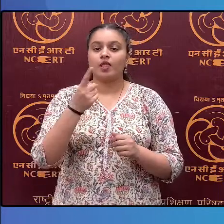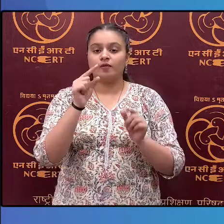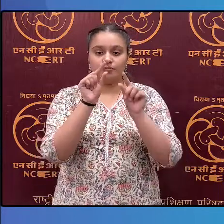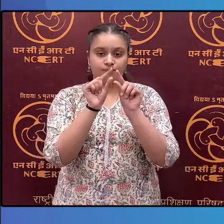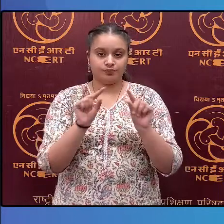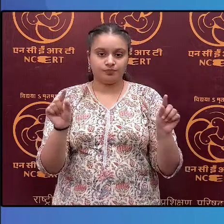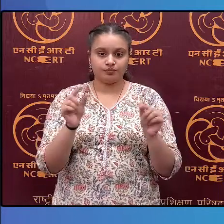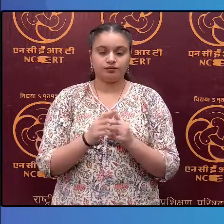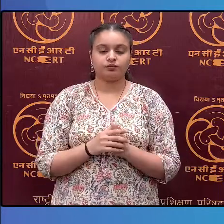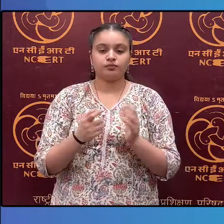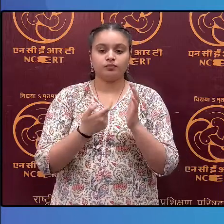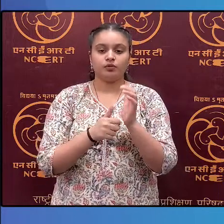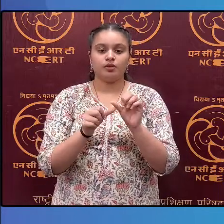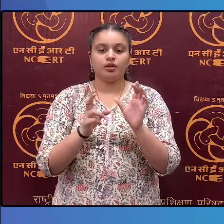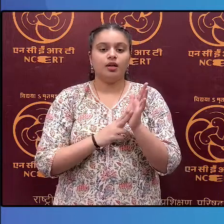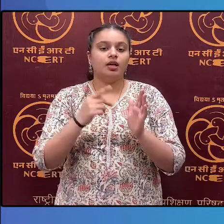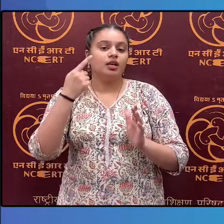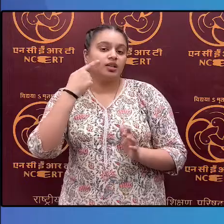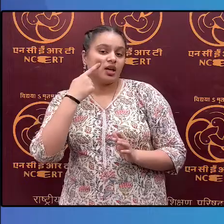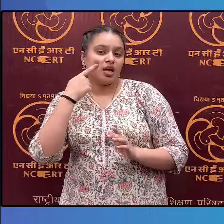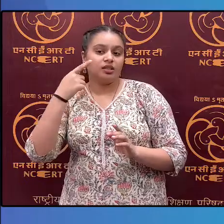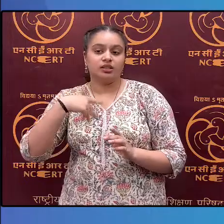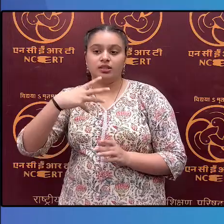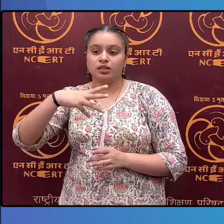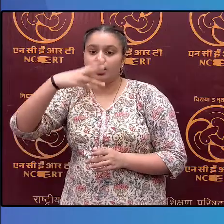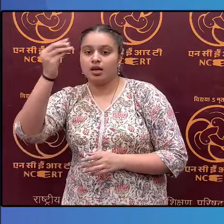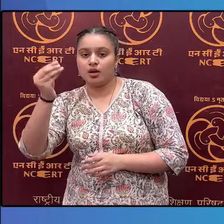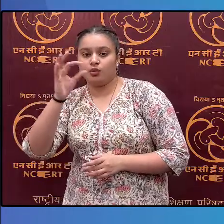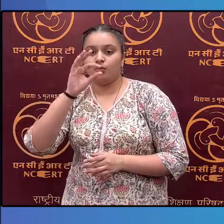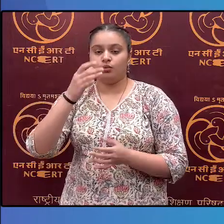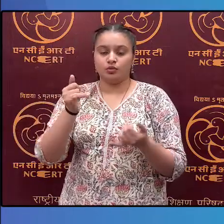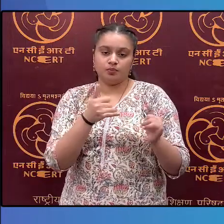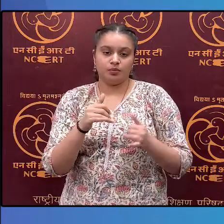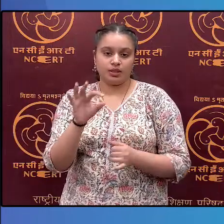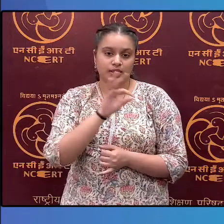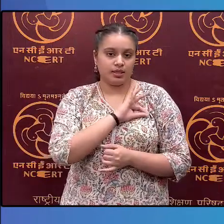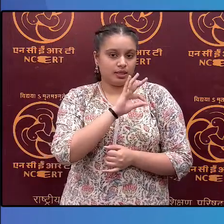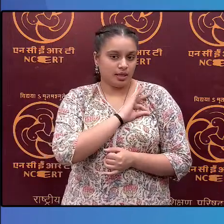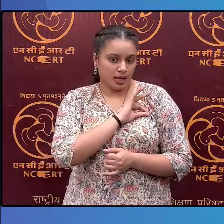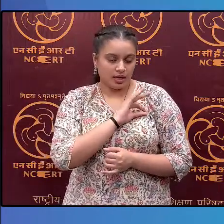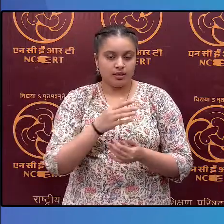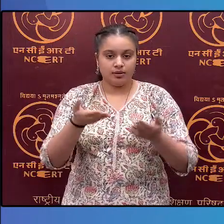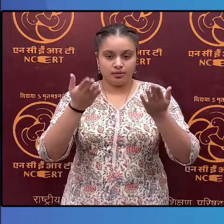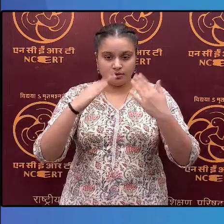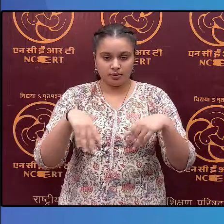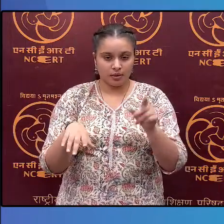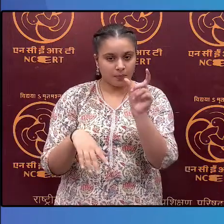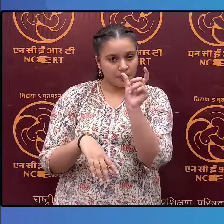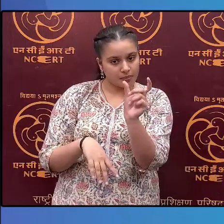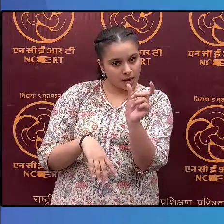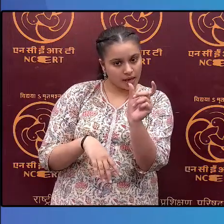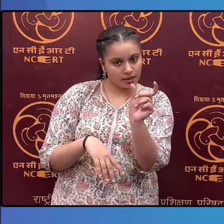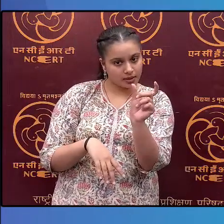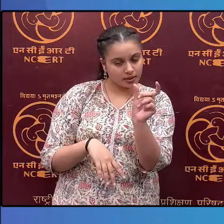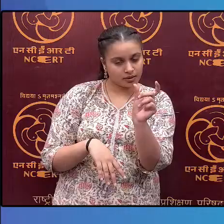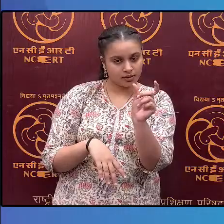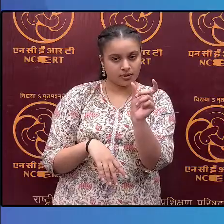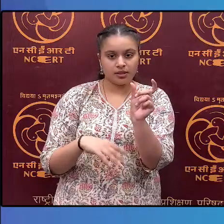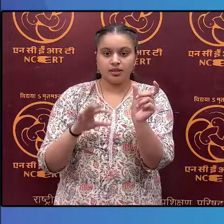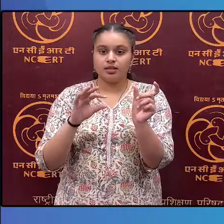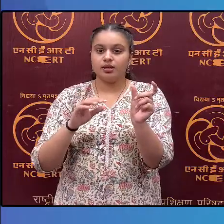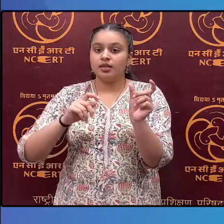sentence, Rani likes playing outside. Okay, then in the next sentence, there's a blank. Dash likes